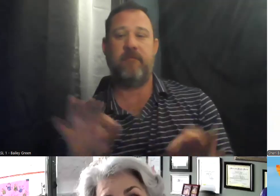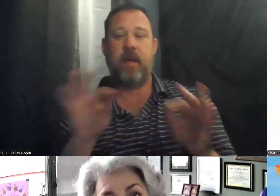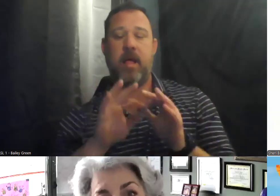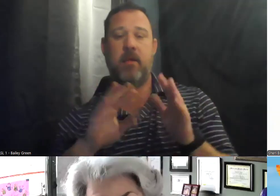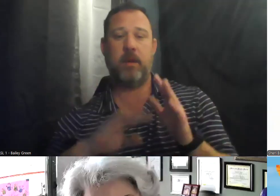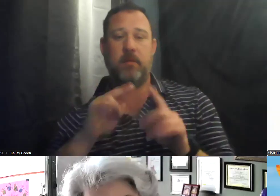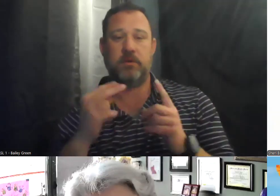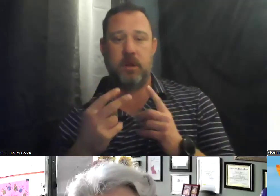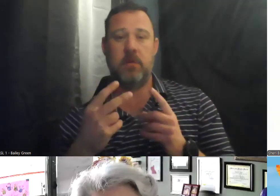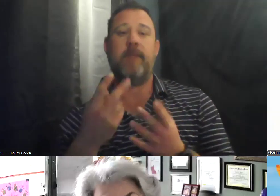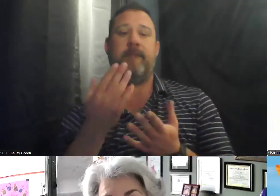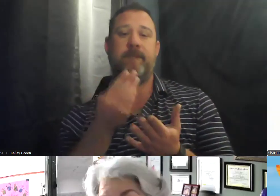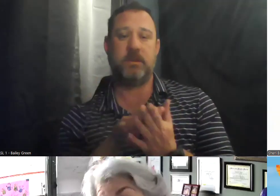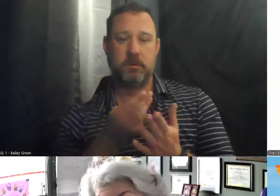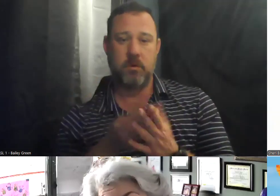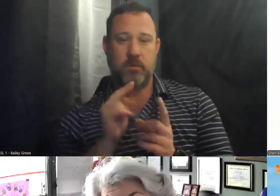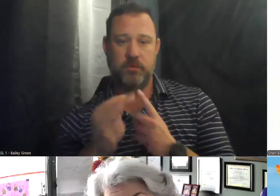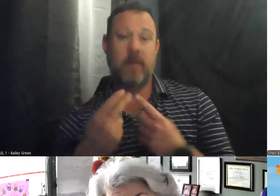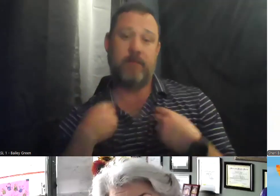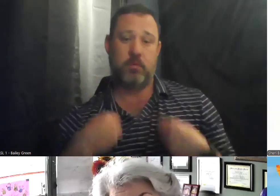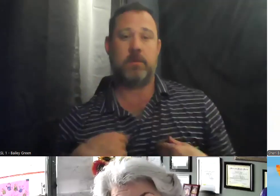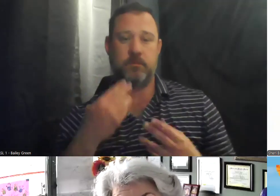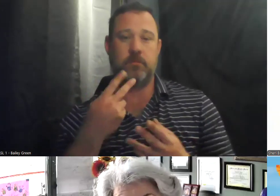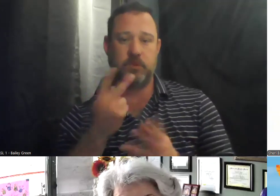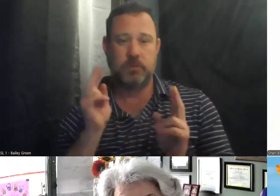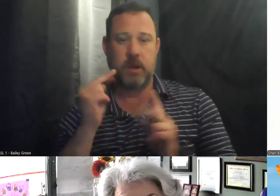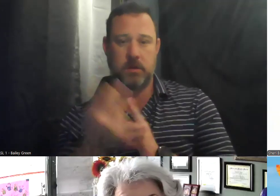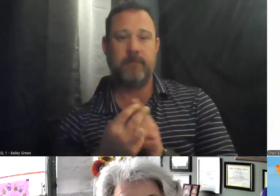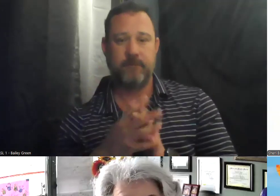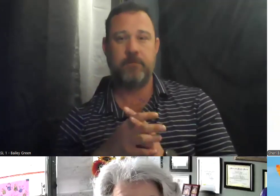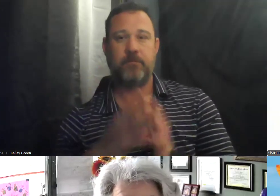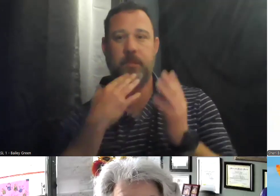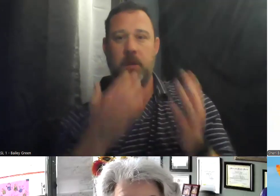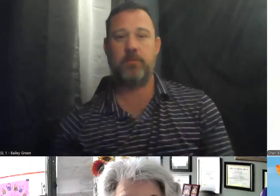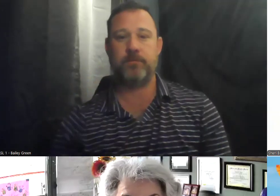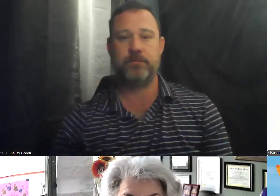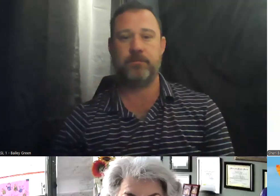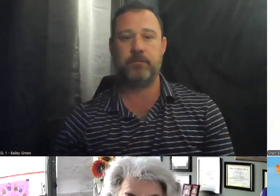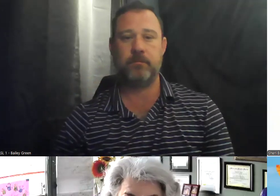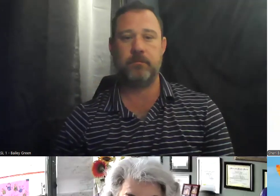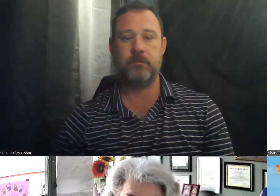perspective, from a fiscal perspective, and from a humane perspective. Thank you.